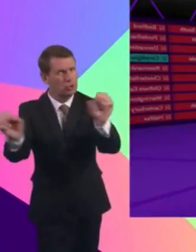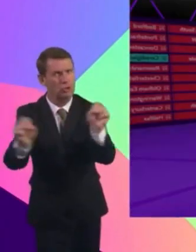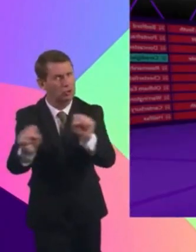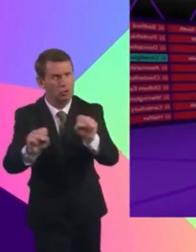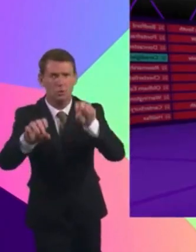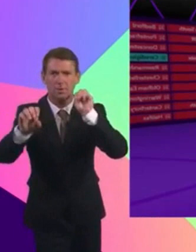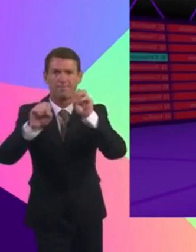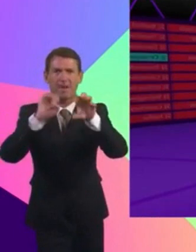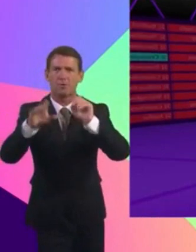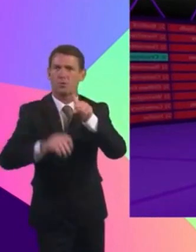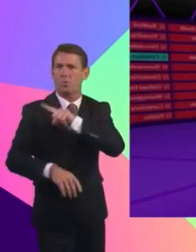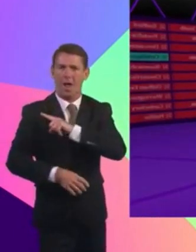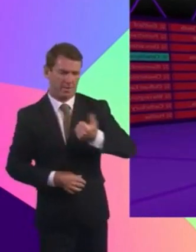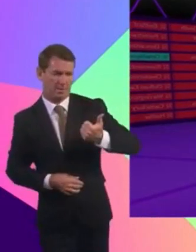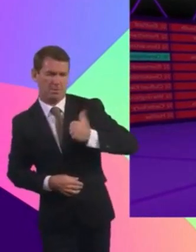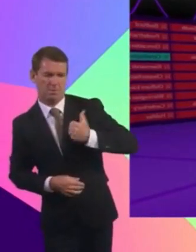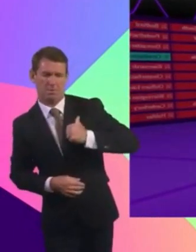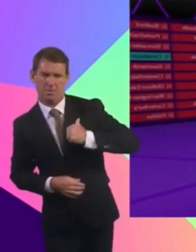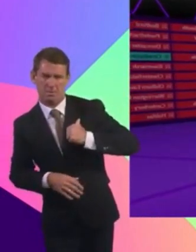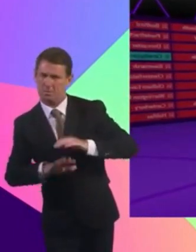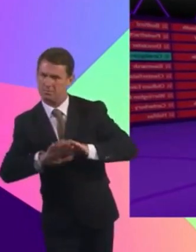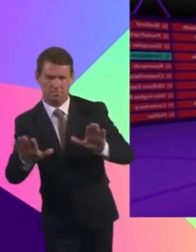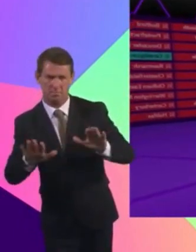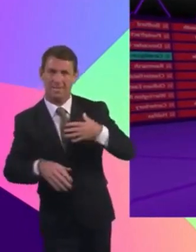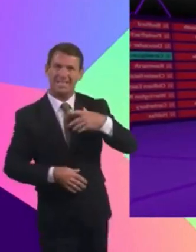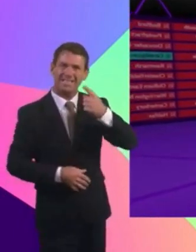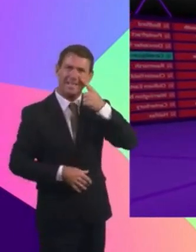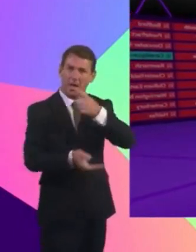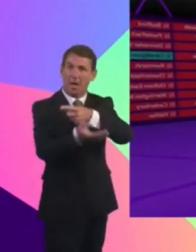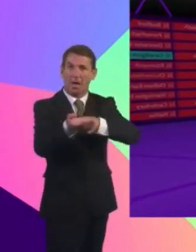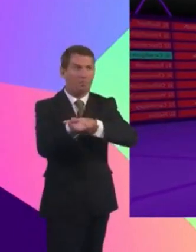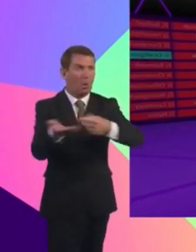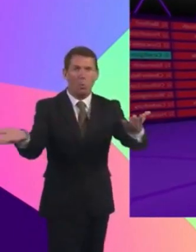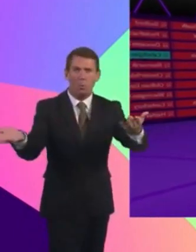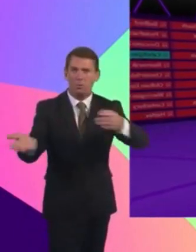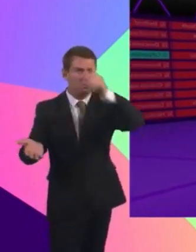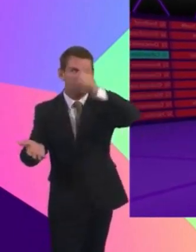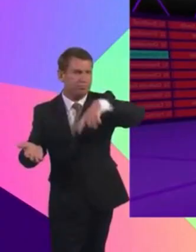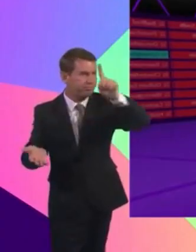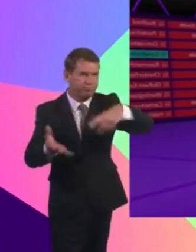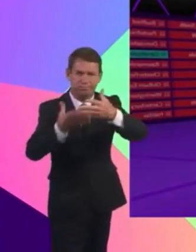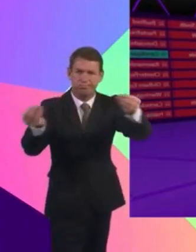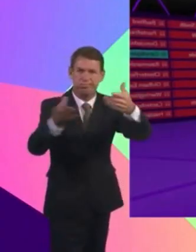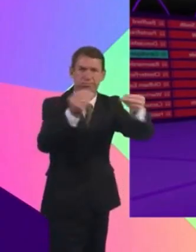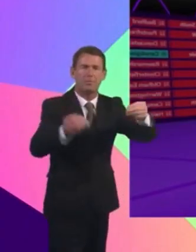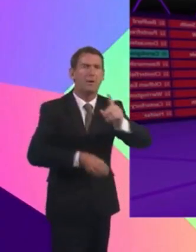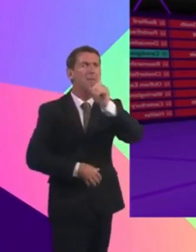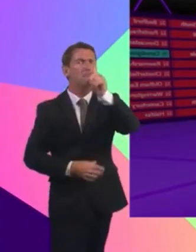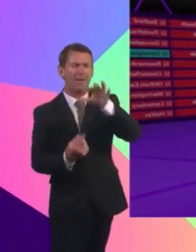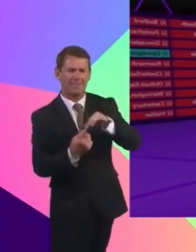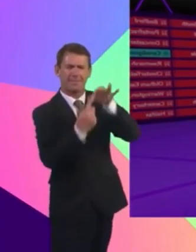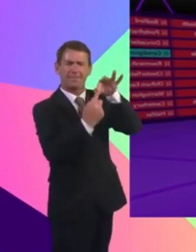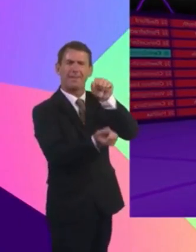favour than the exit poll was suggesting. You think it's going to be pretty spot on the basis of these first few results? They're consistent with your exit poll